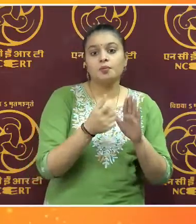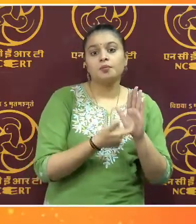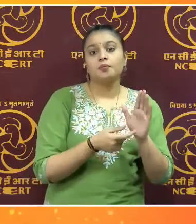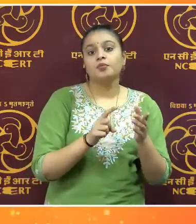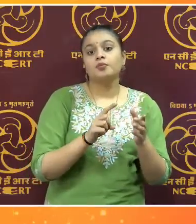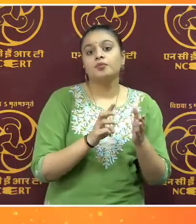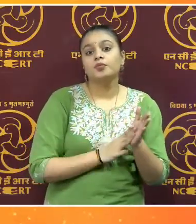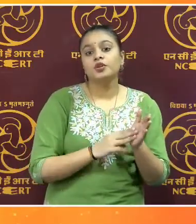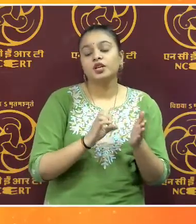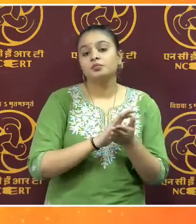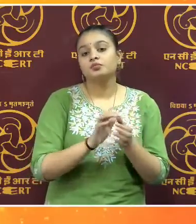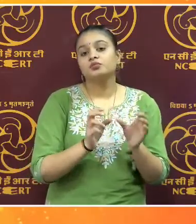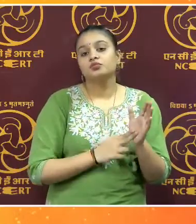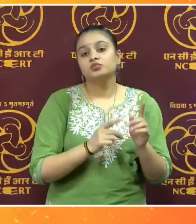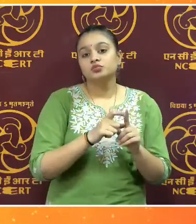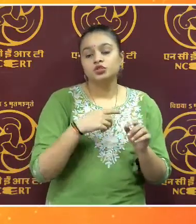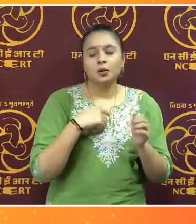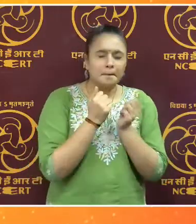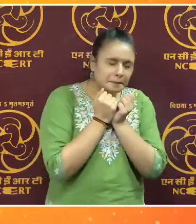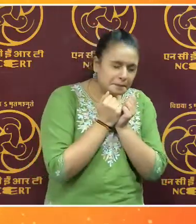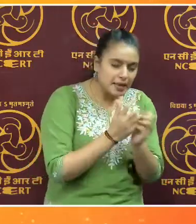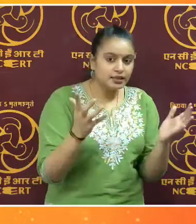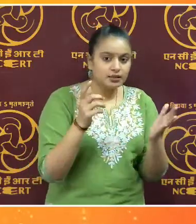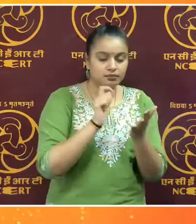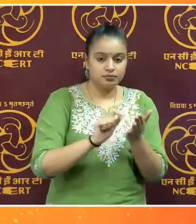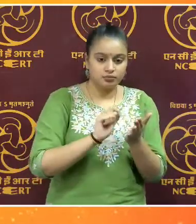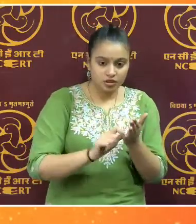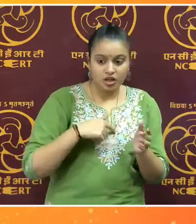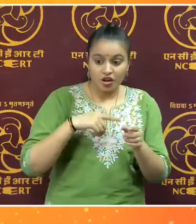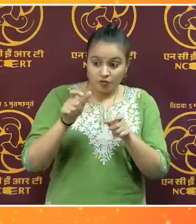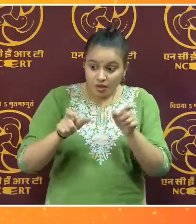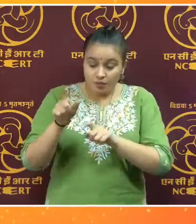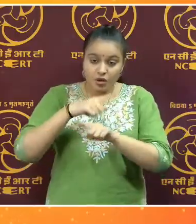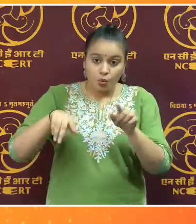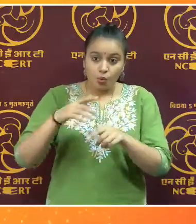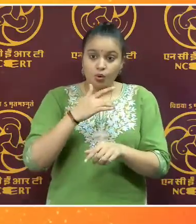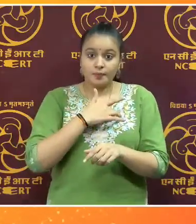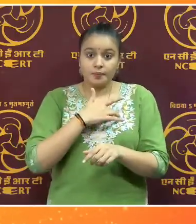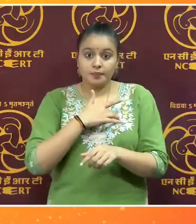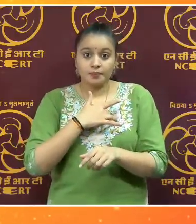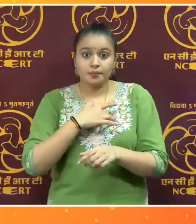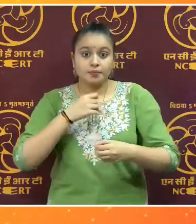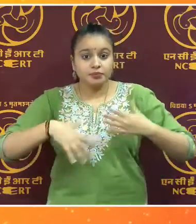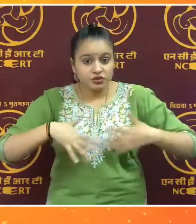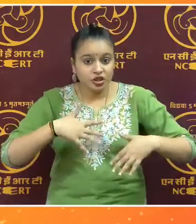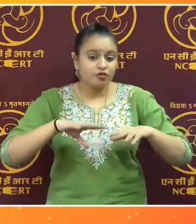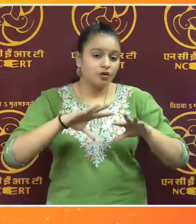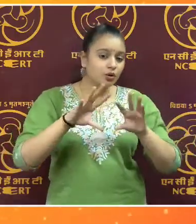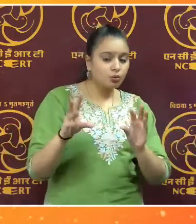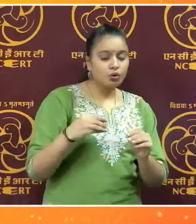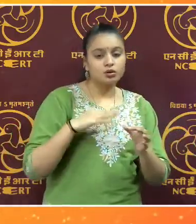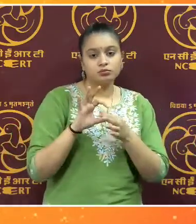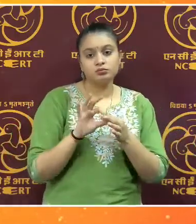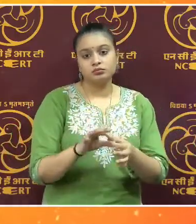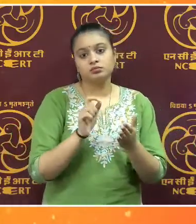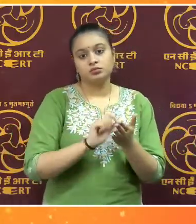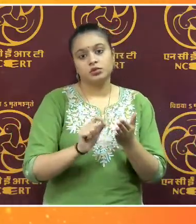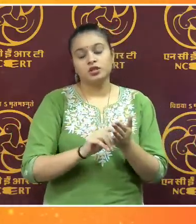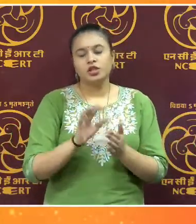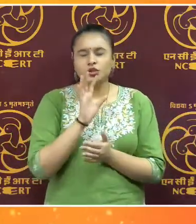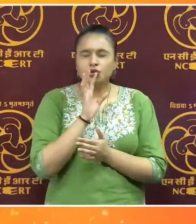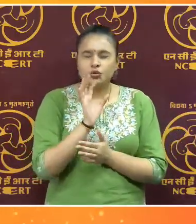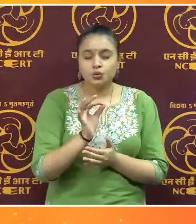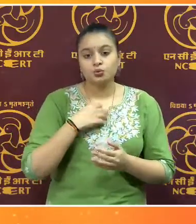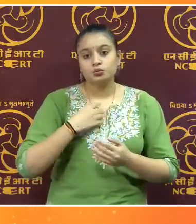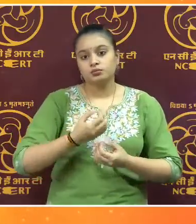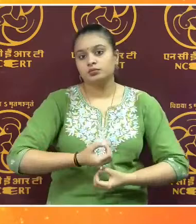He has also written so much about the pains and the agonies of the people, the masses. That is what makes them a true writer. The true